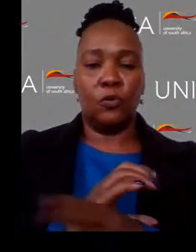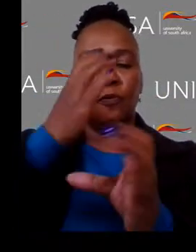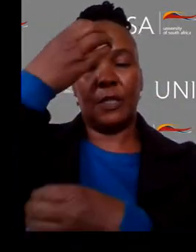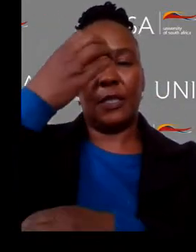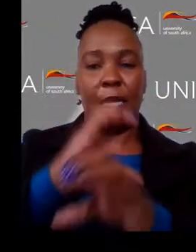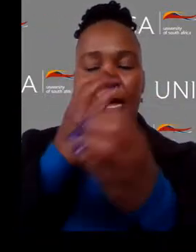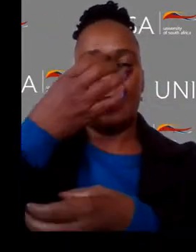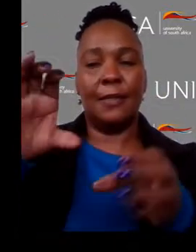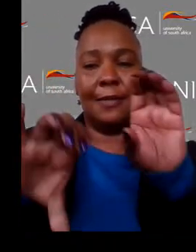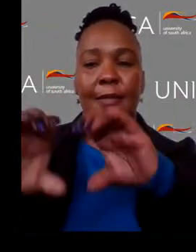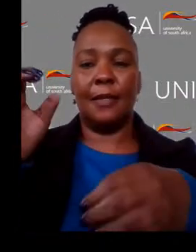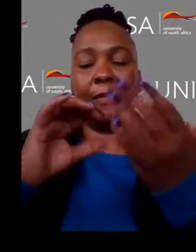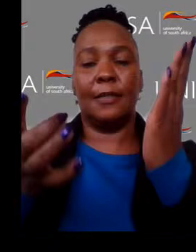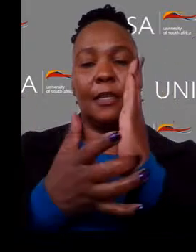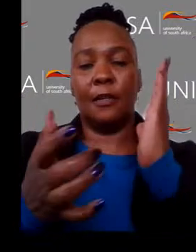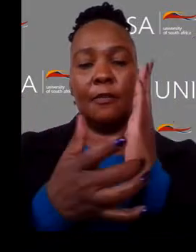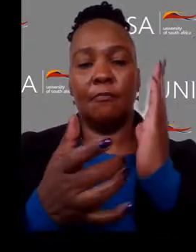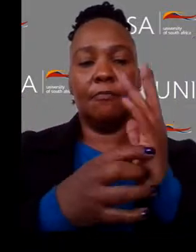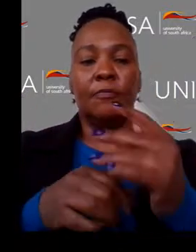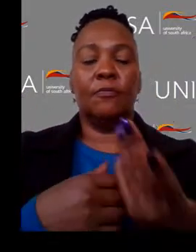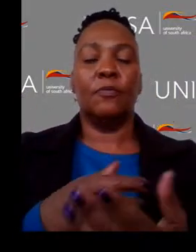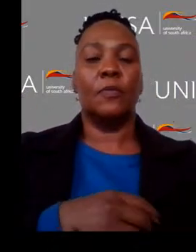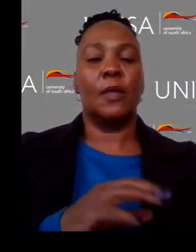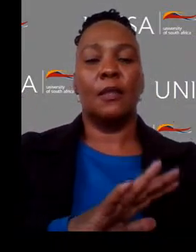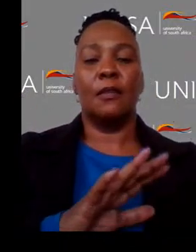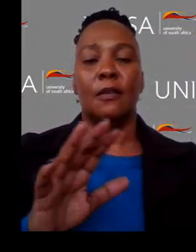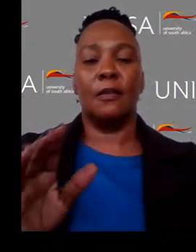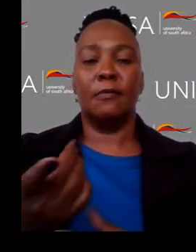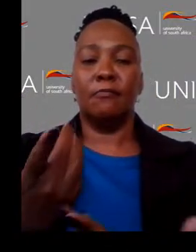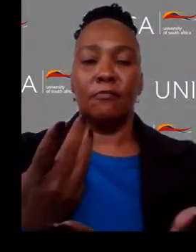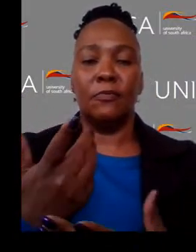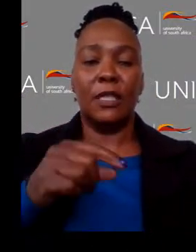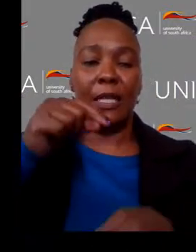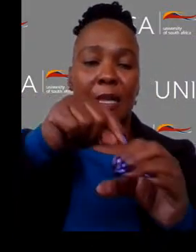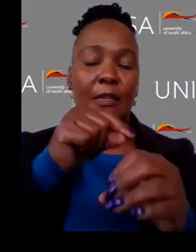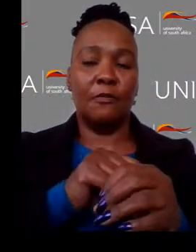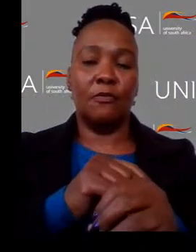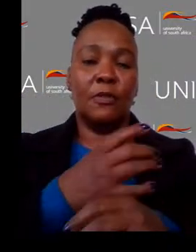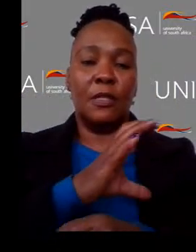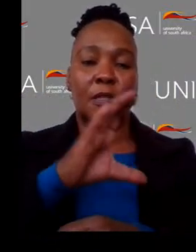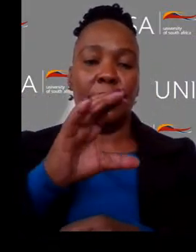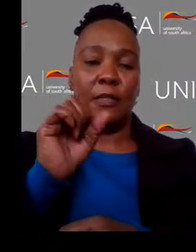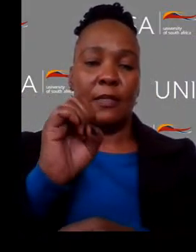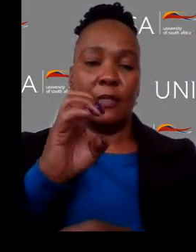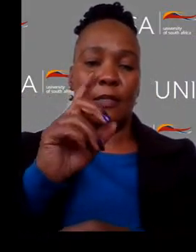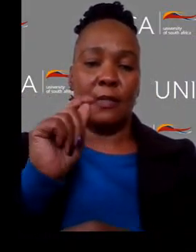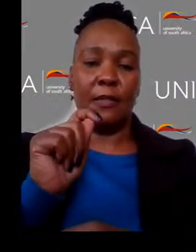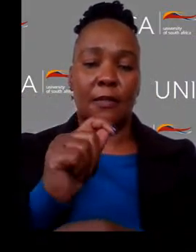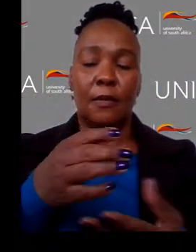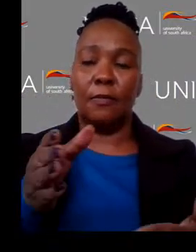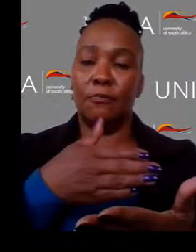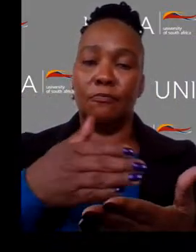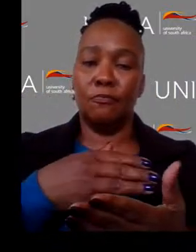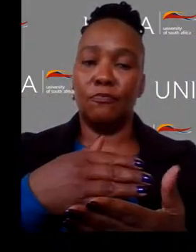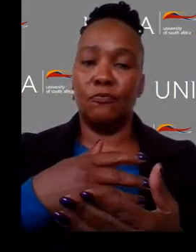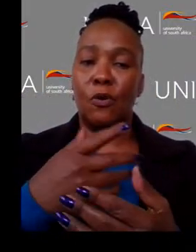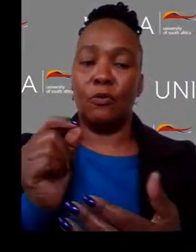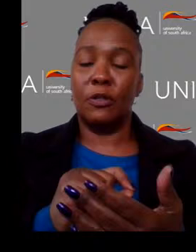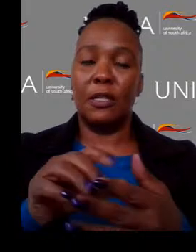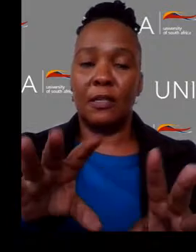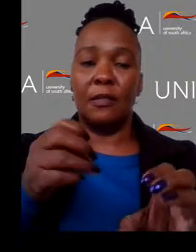So just make a note of that. If you're not within the College of Science, Engineering, Technology, you will not be using IRIS